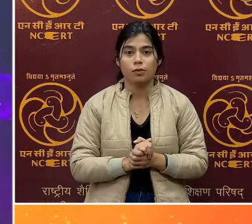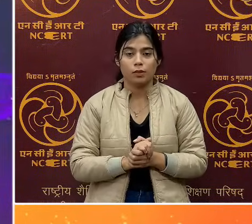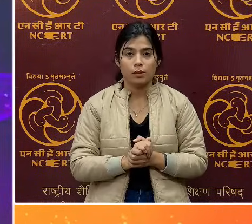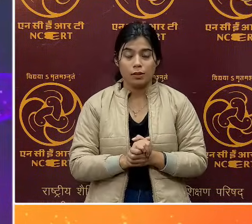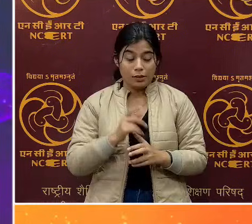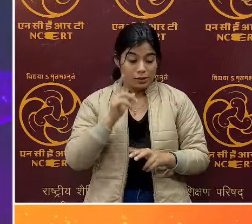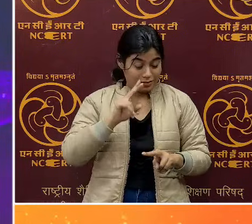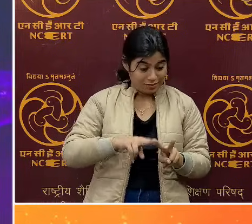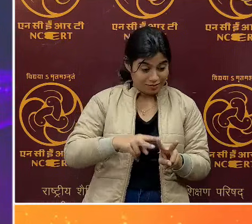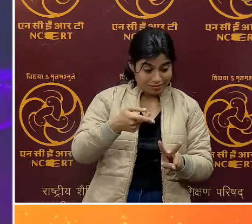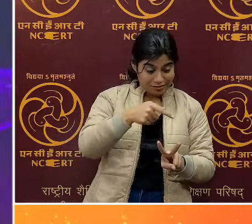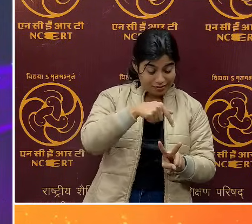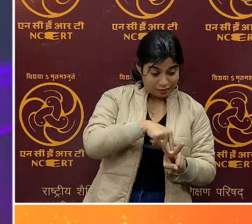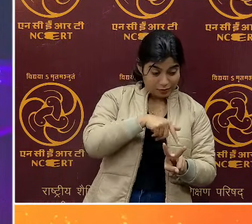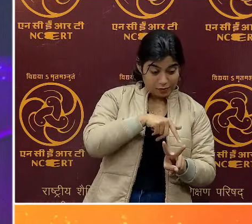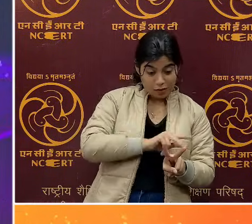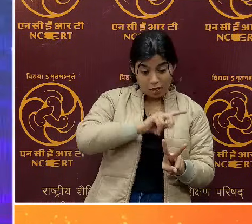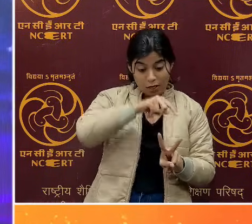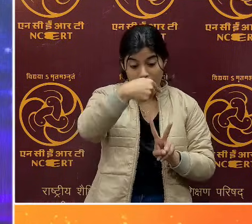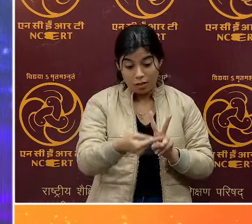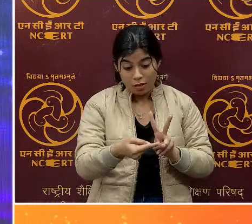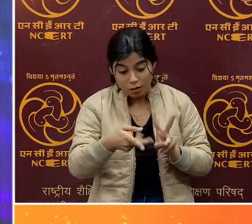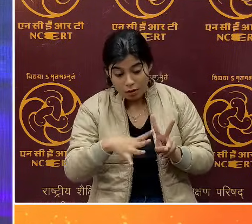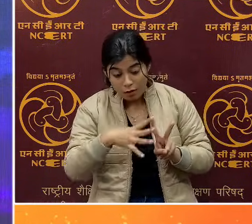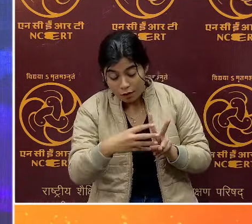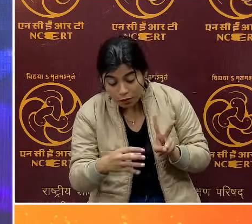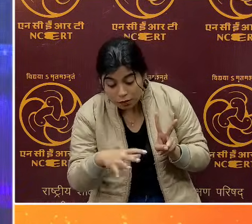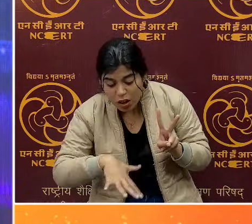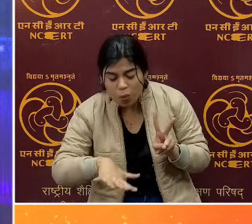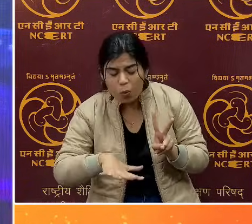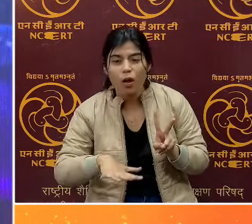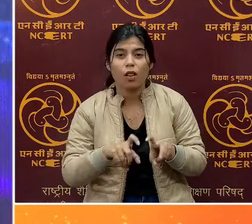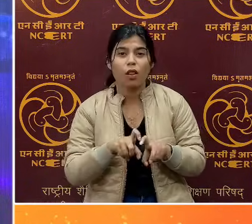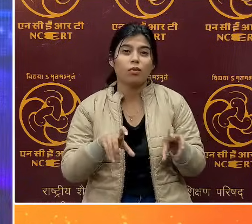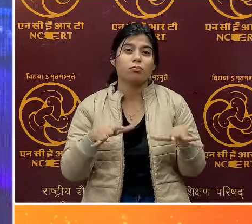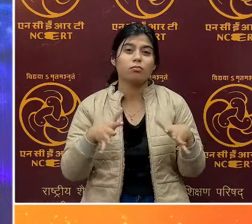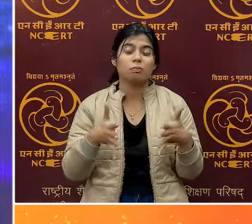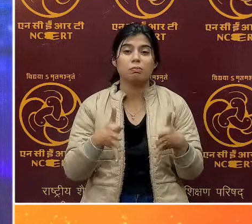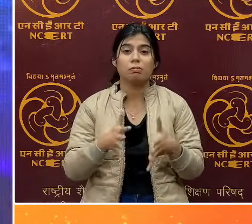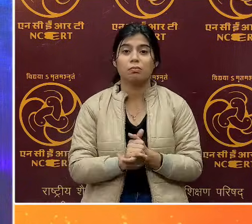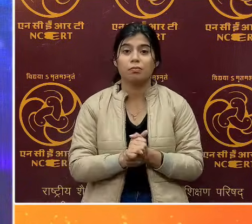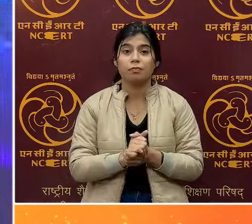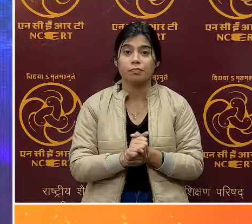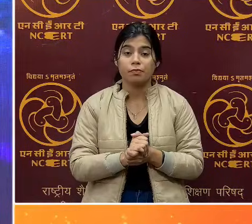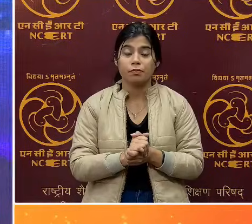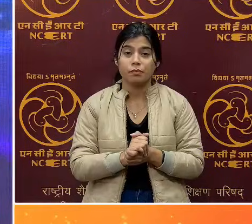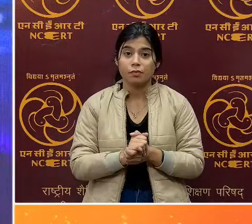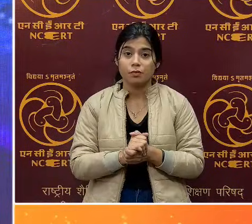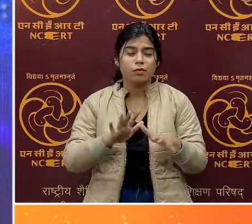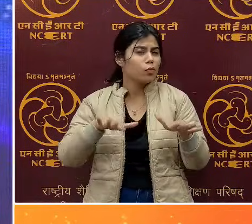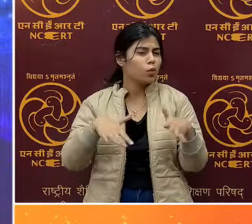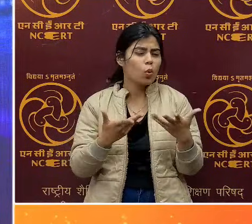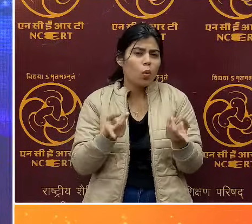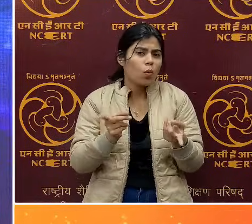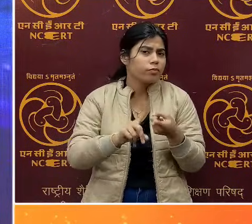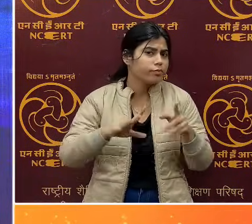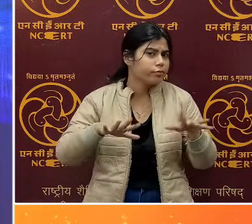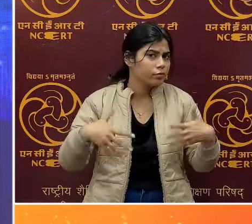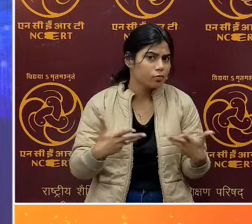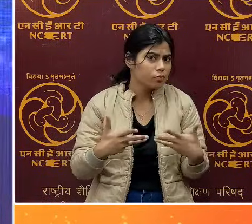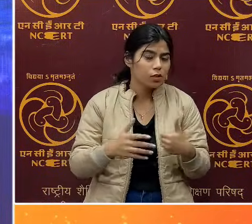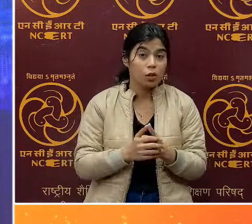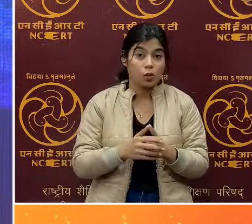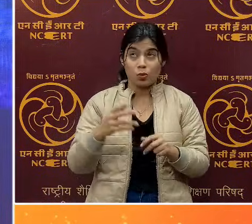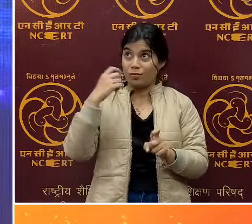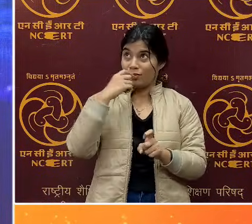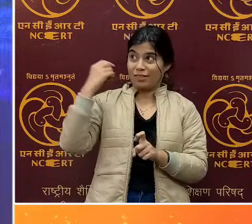this side, if the light is coming, here you have your opaque object and here the screen. So what will happen? The light gets